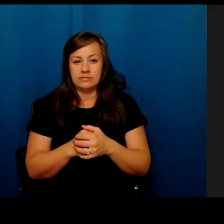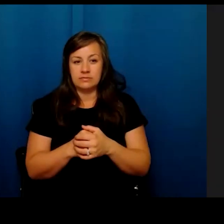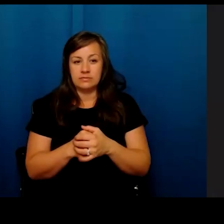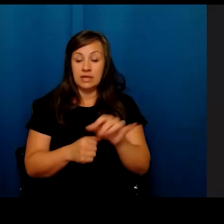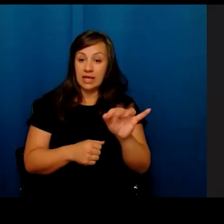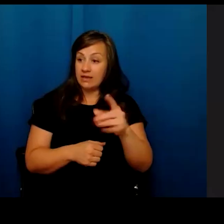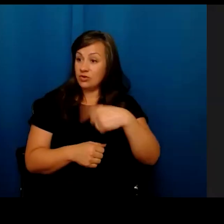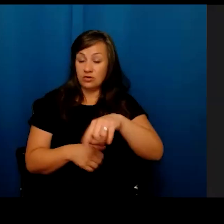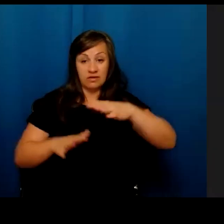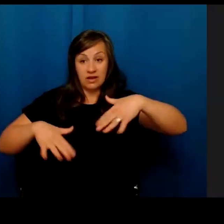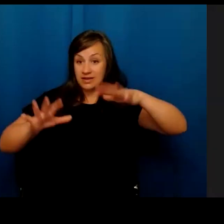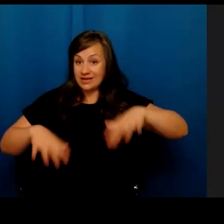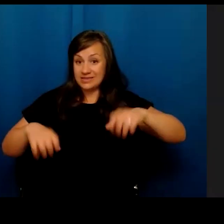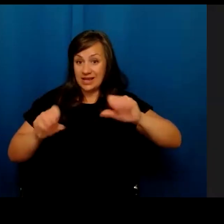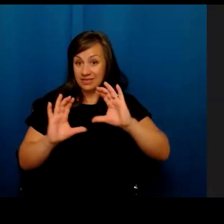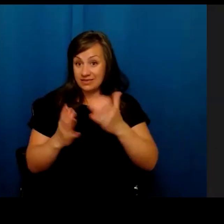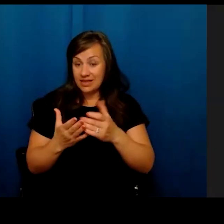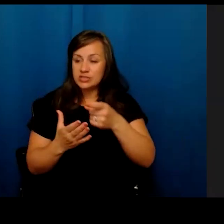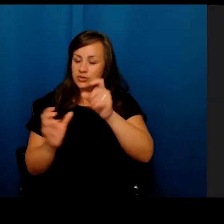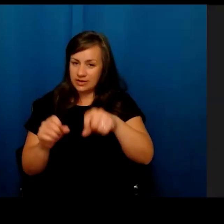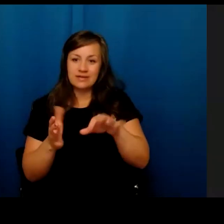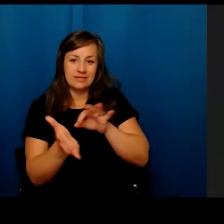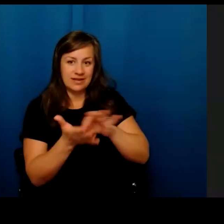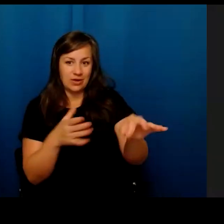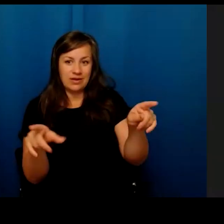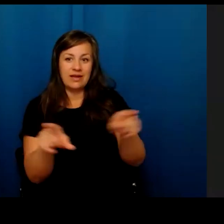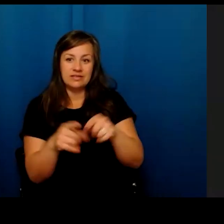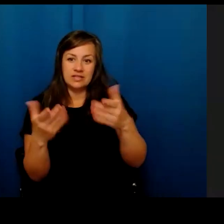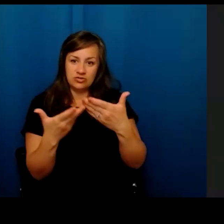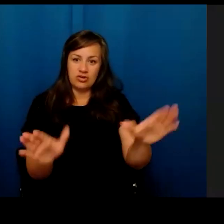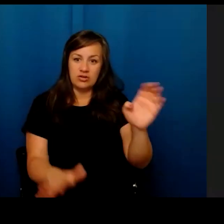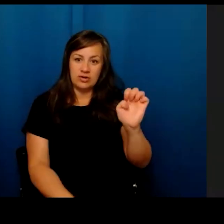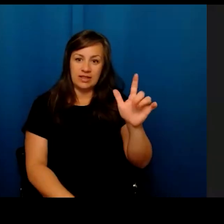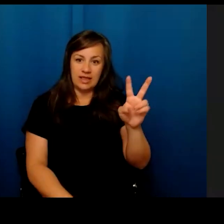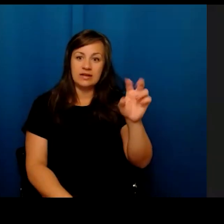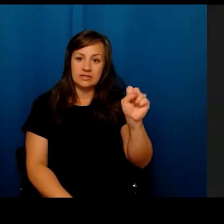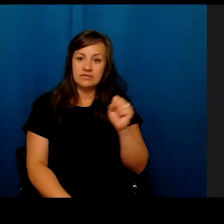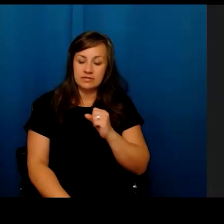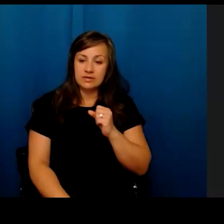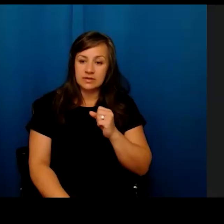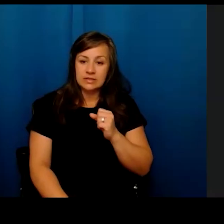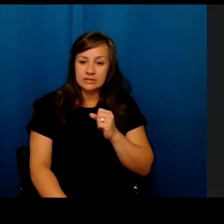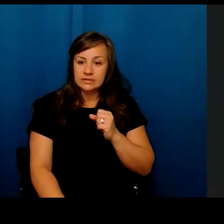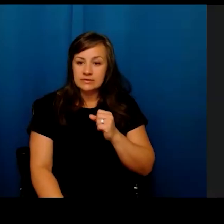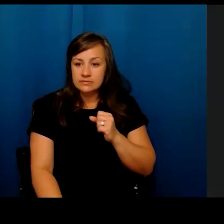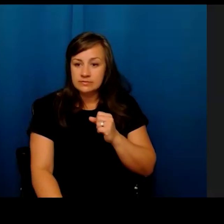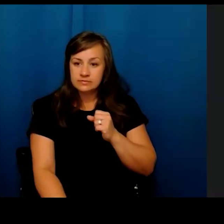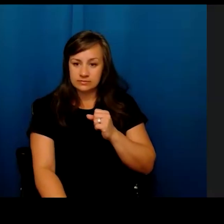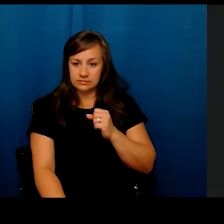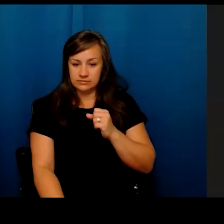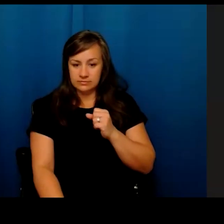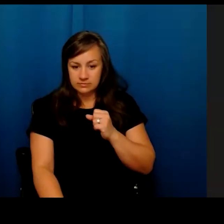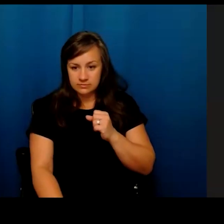long as you haven't taken it, you can use that for your general electives.